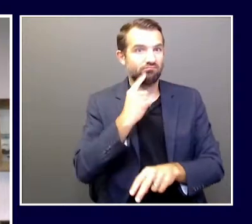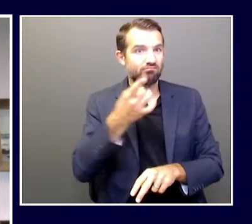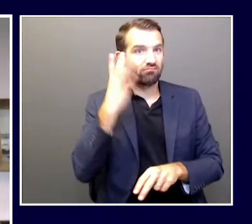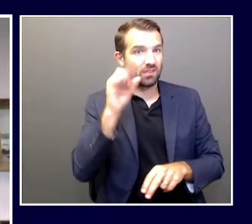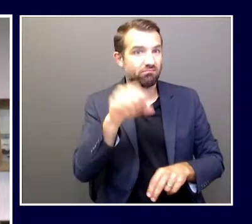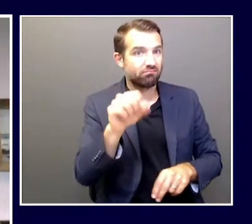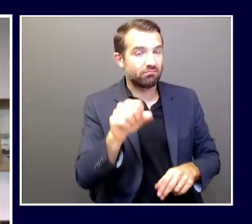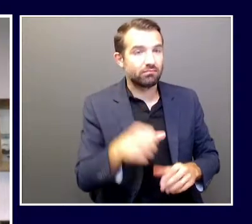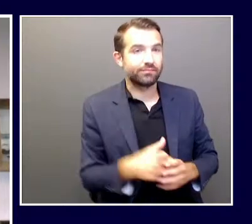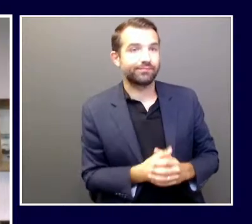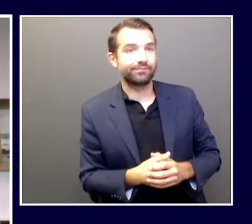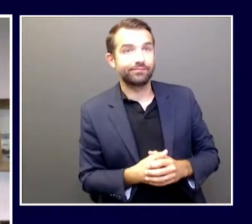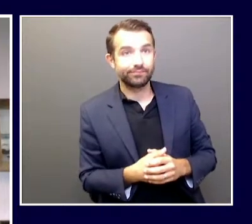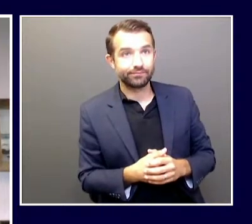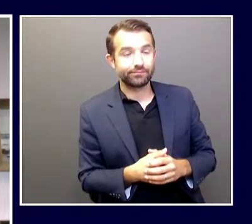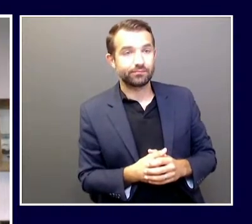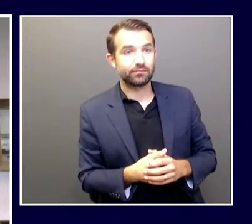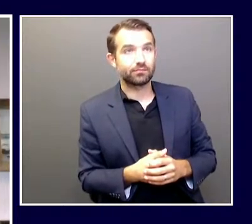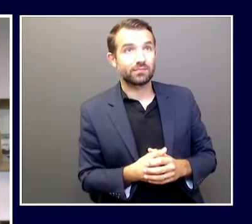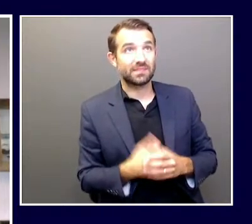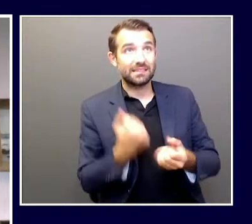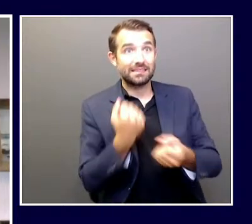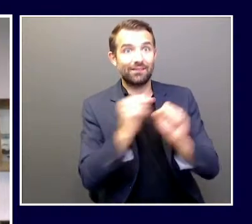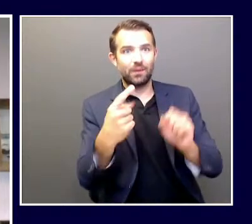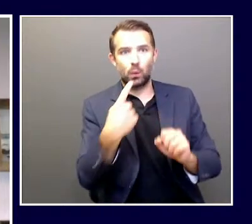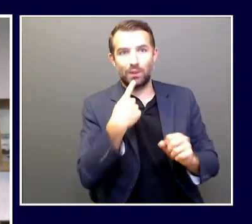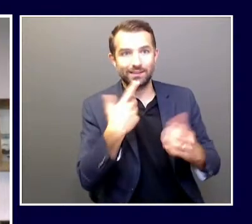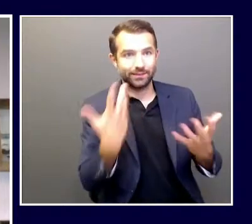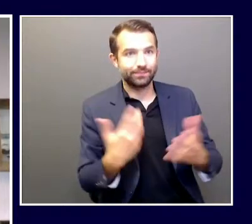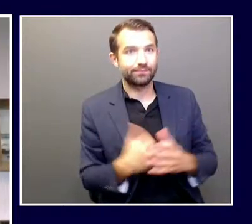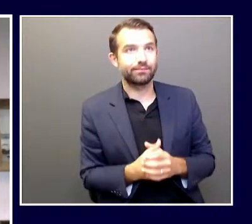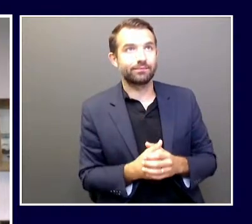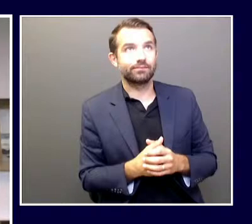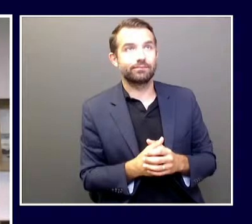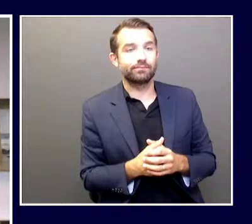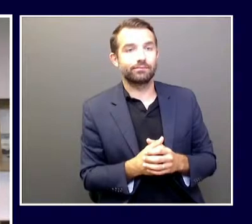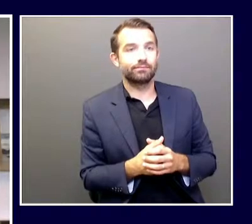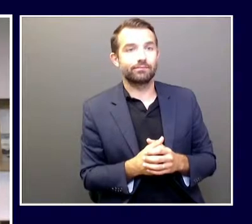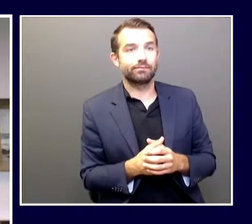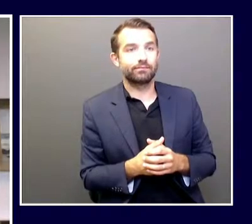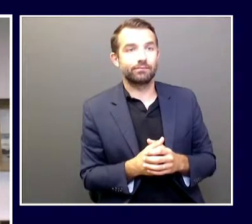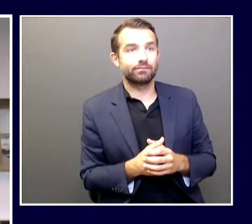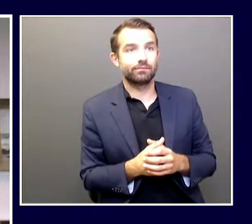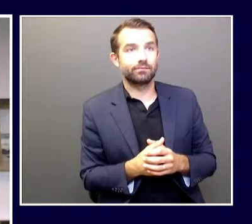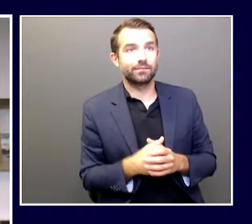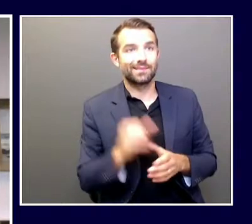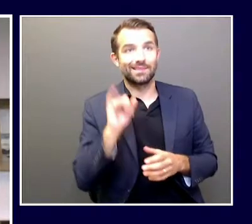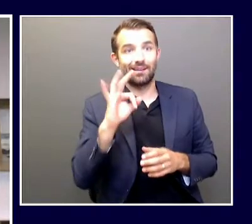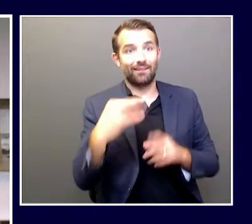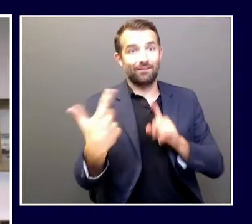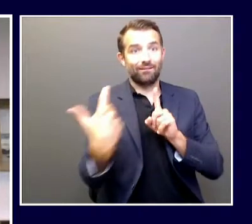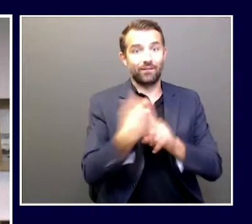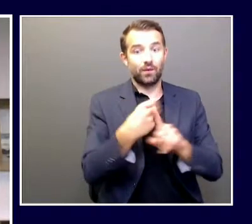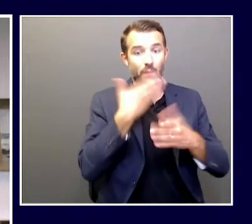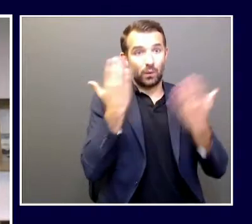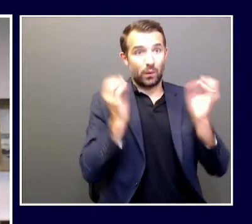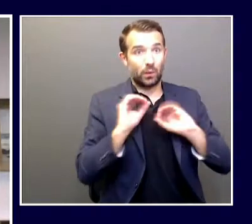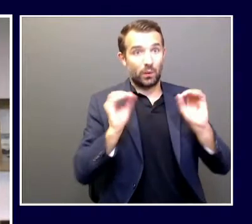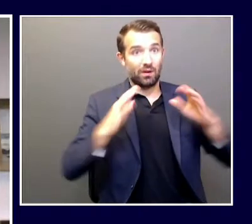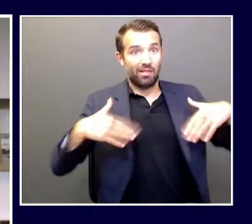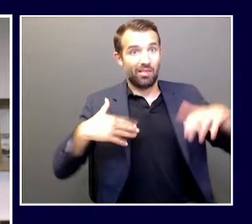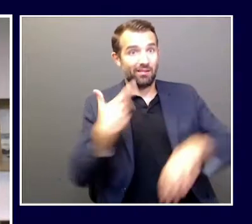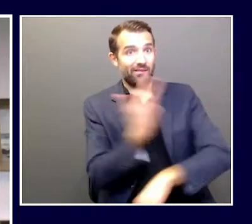been vaccinated, there's little doubt that their clinical course would have been much worse, especially given the fact that many of them